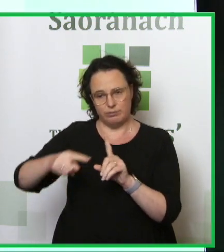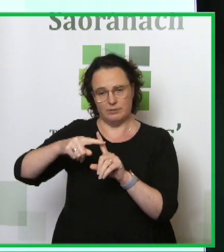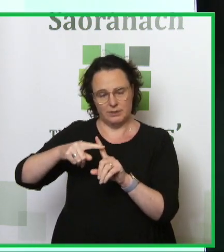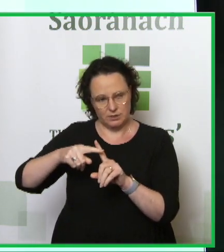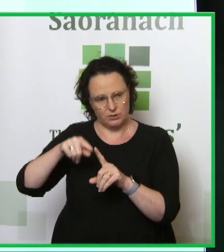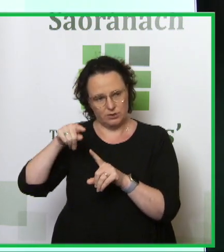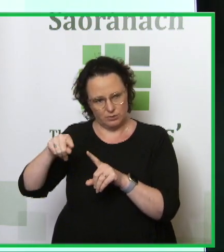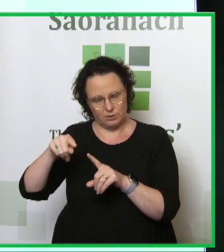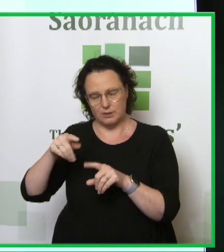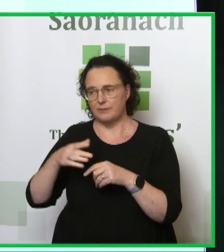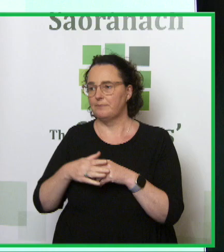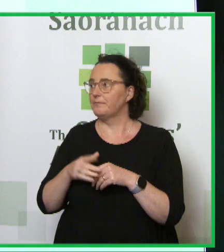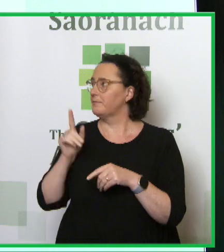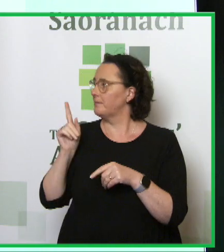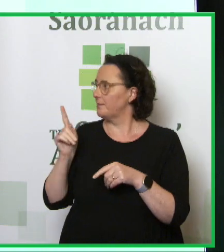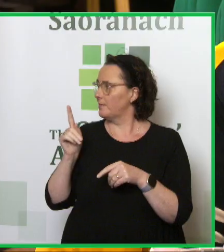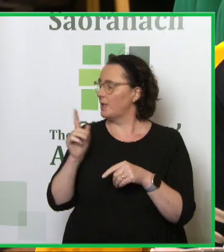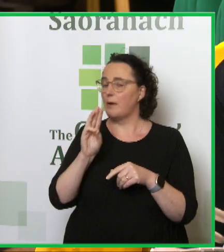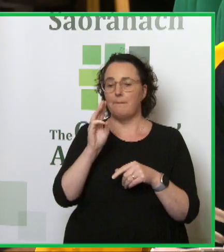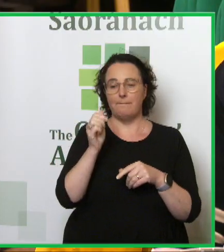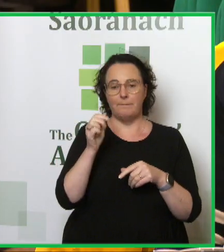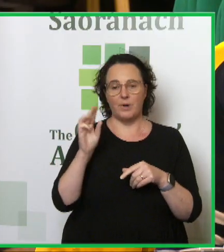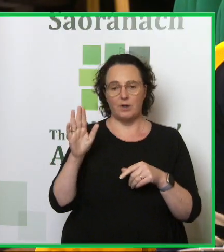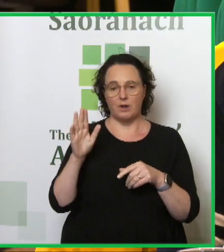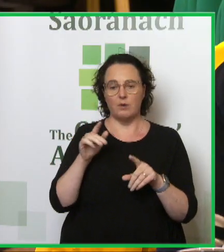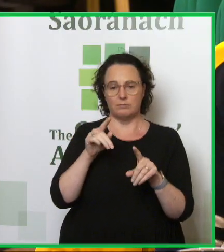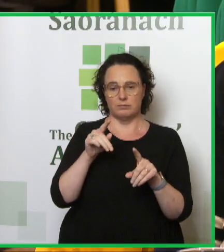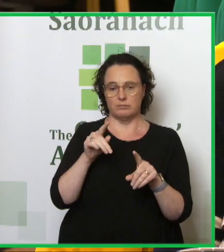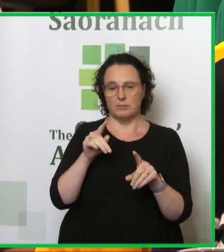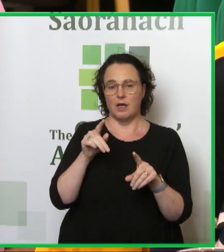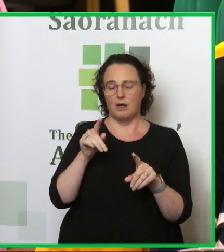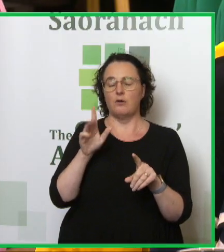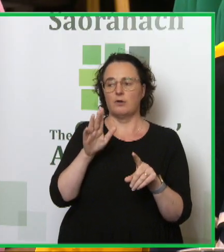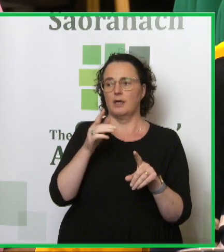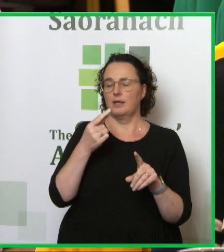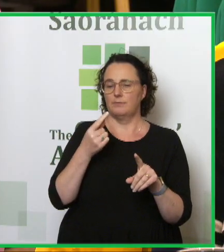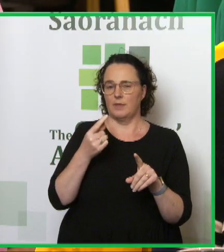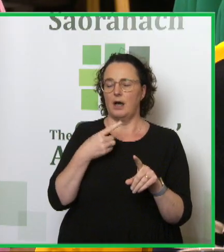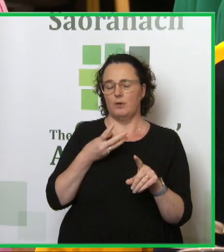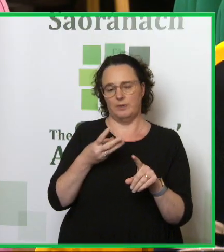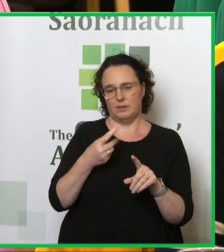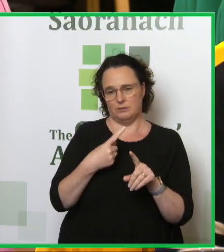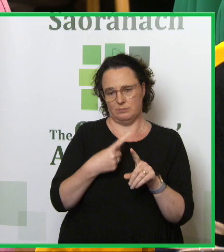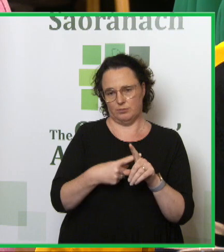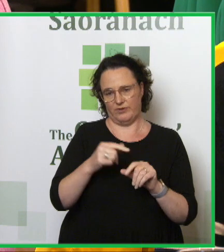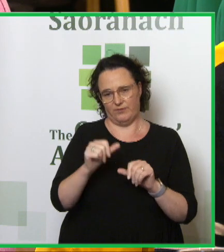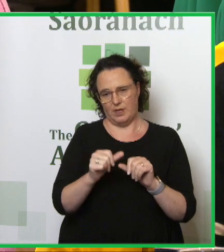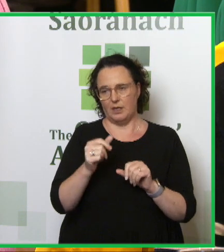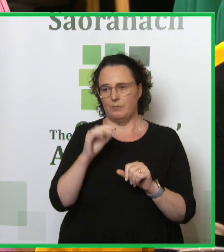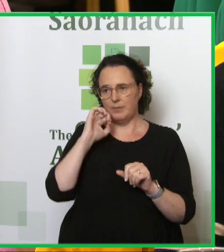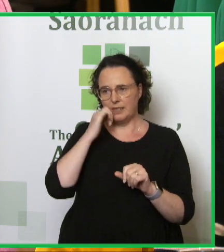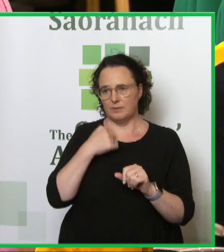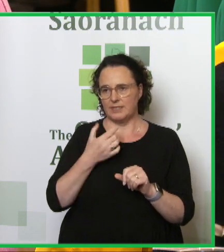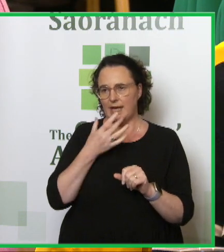in. And I guess I also wanted to ask... okay, just last one. I'm trying to get some other people. Oh yeah, I'll be brief. I also wanted to ask as well,